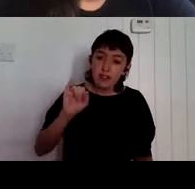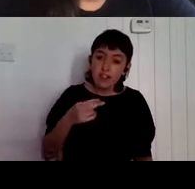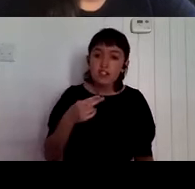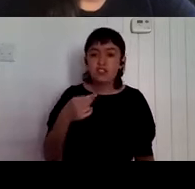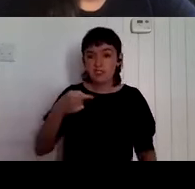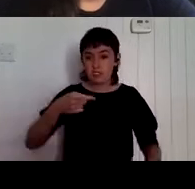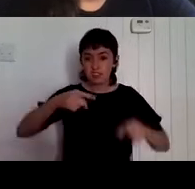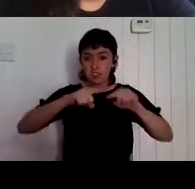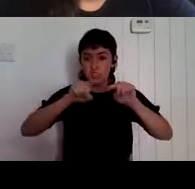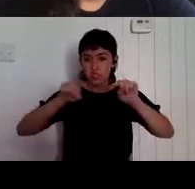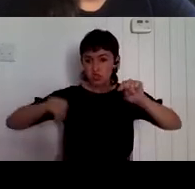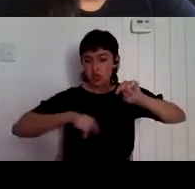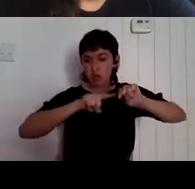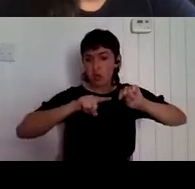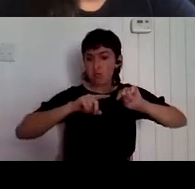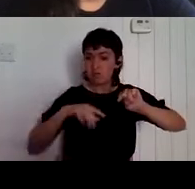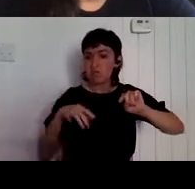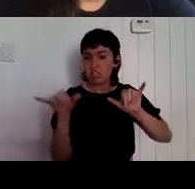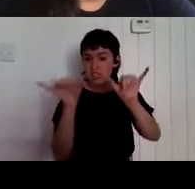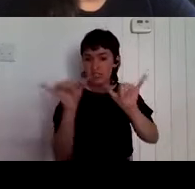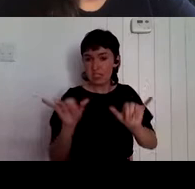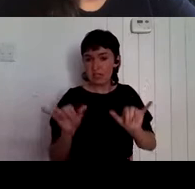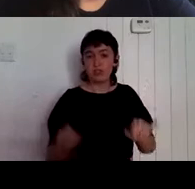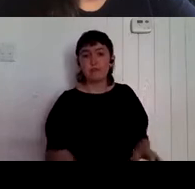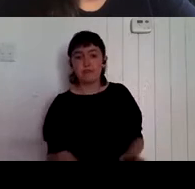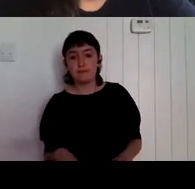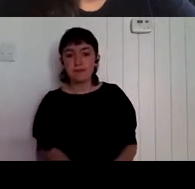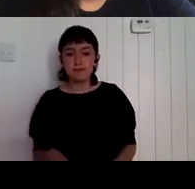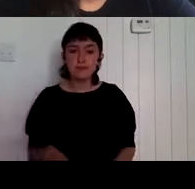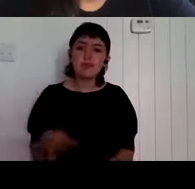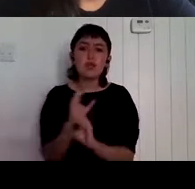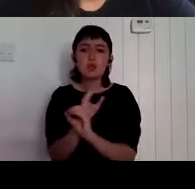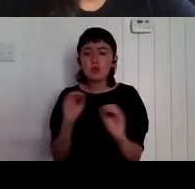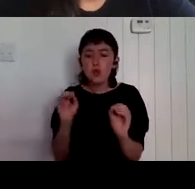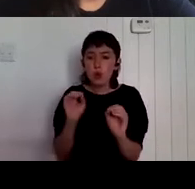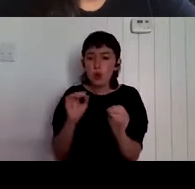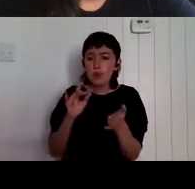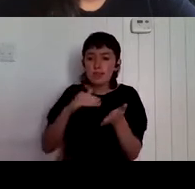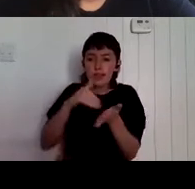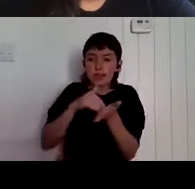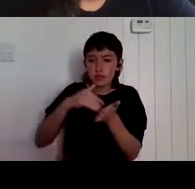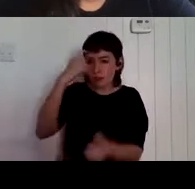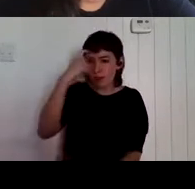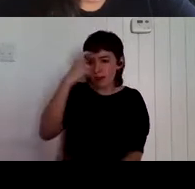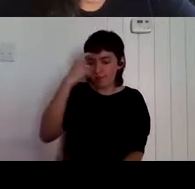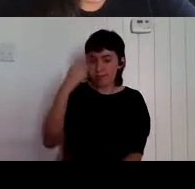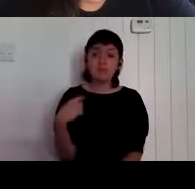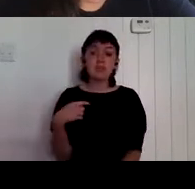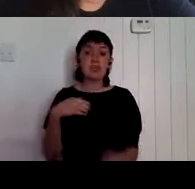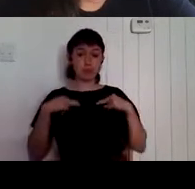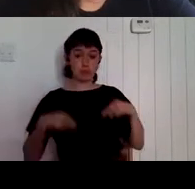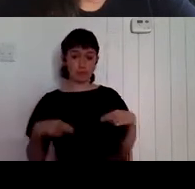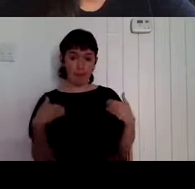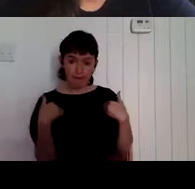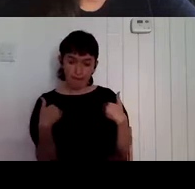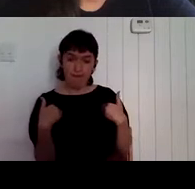it's symmetric about it. And then there's no central brain. So, we have a central brain. It is typically like here.